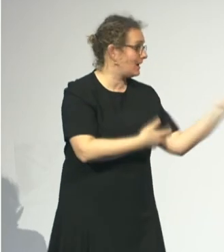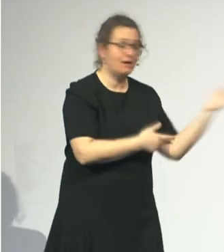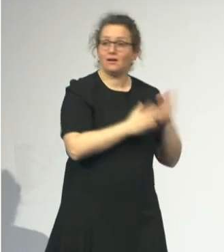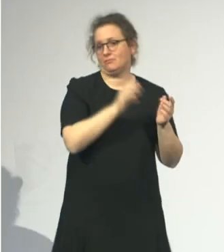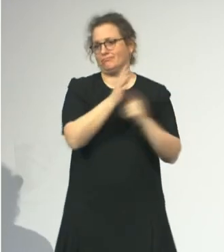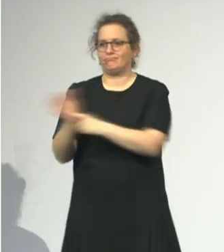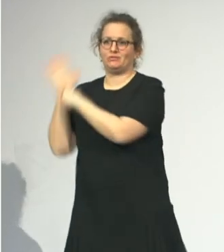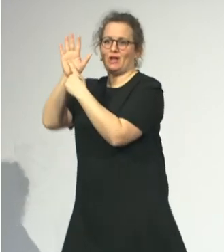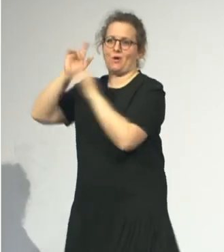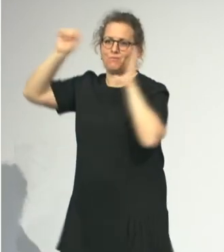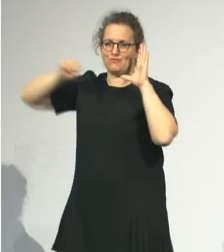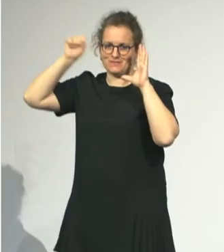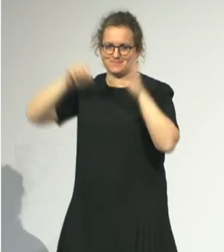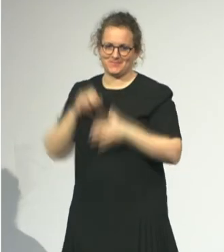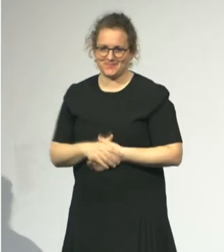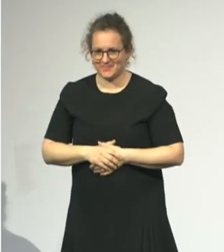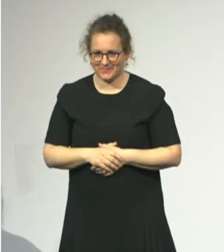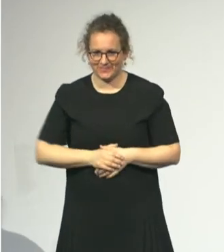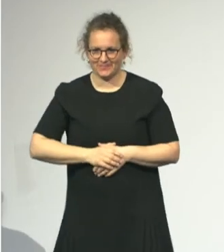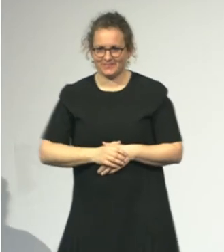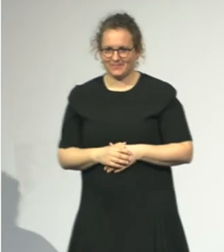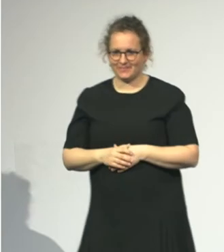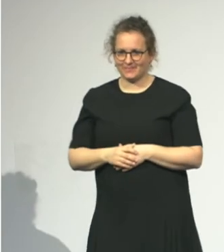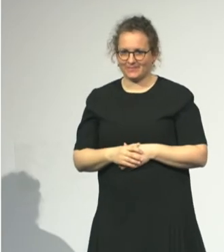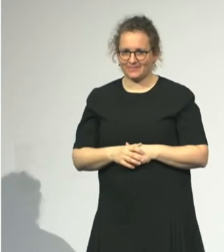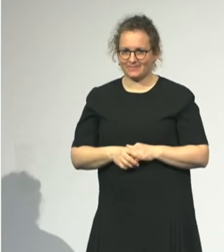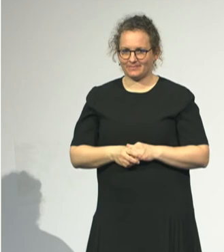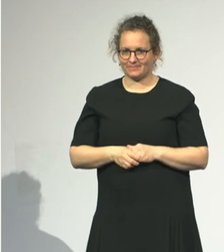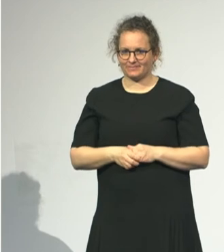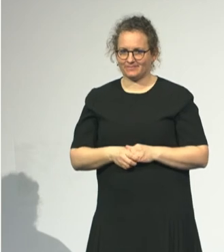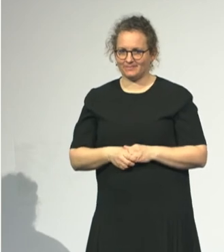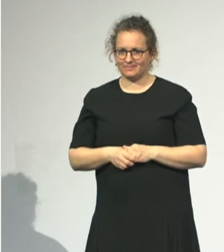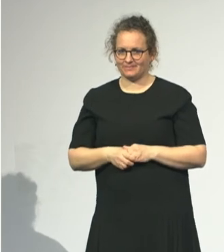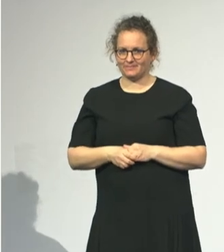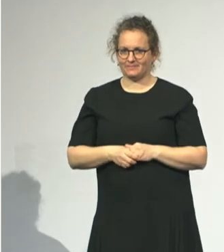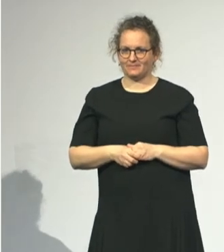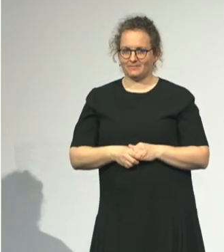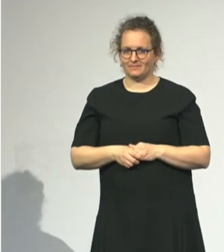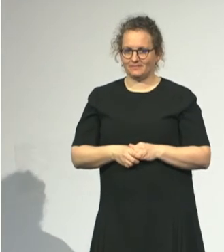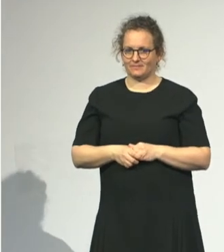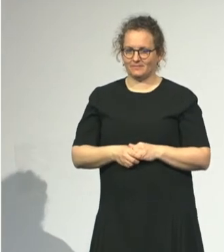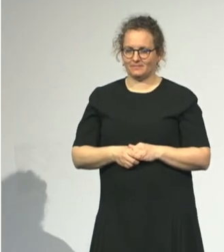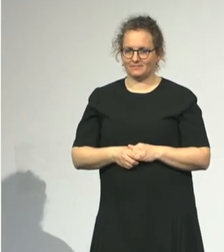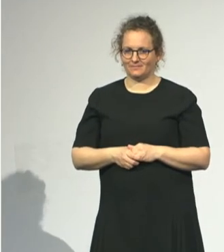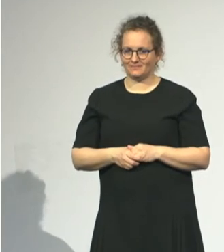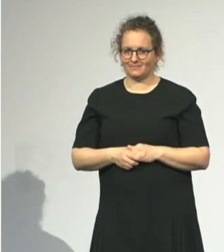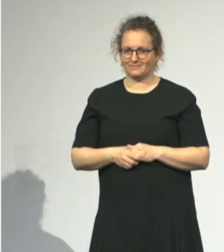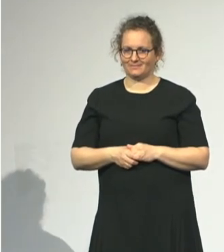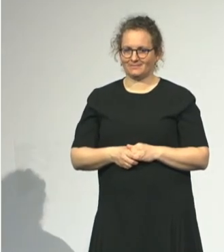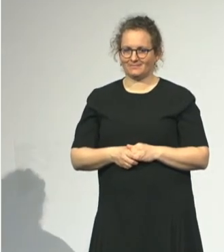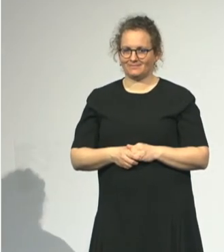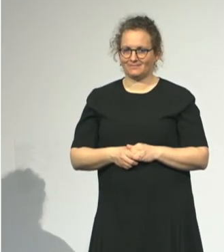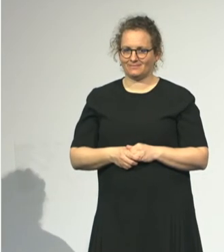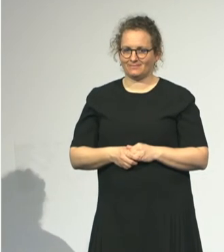Accessibility has met culture. Download Vinca, the first accessible entertainment app in Brazil. The app Vinca